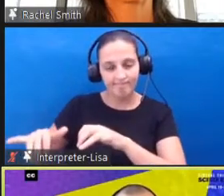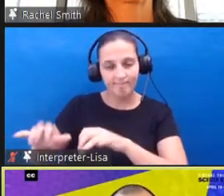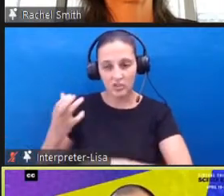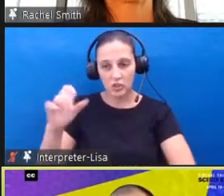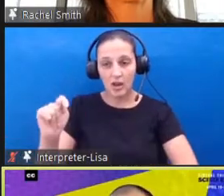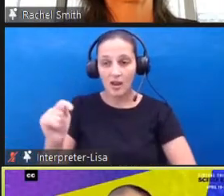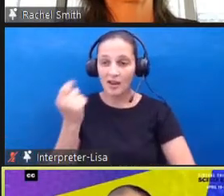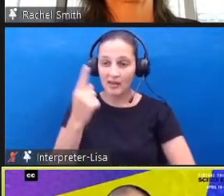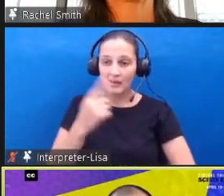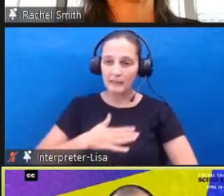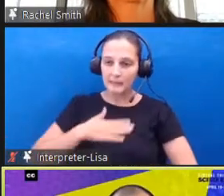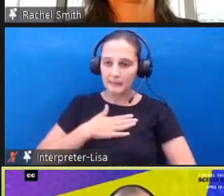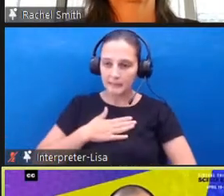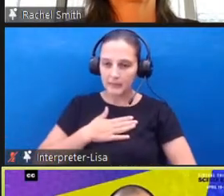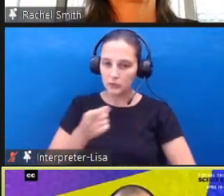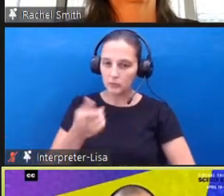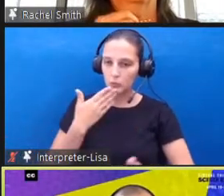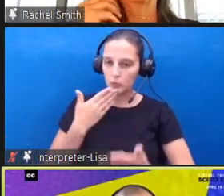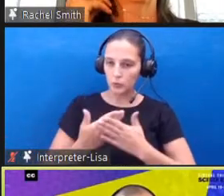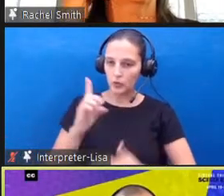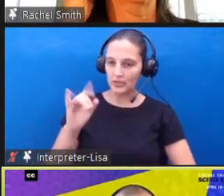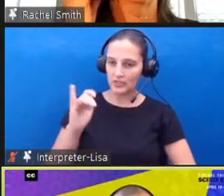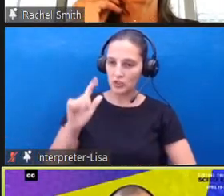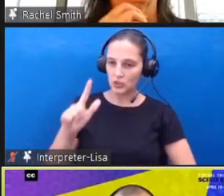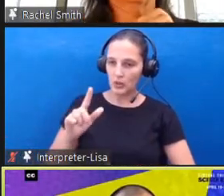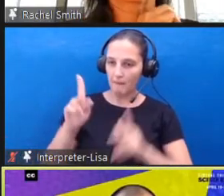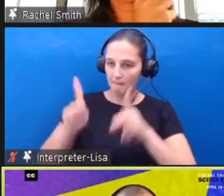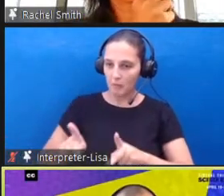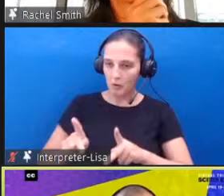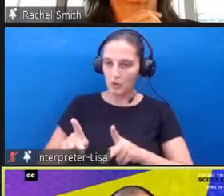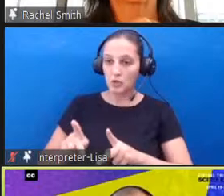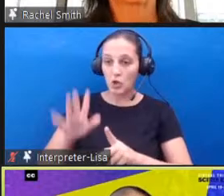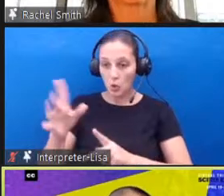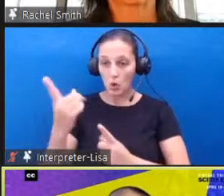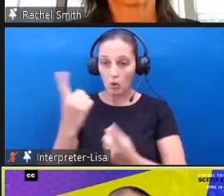you be a good digital citizen, keep things relevant and positive.